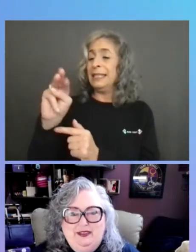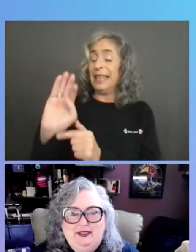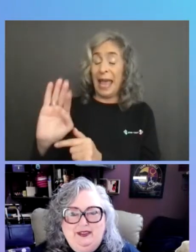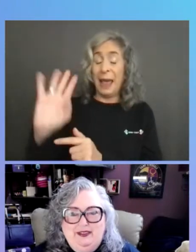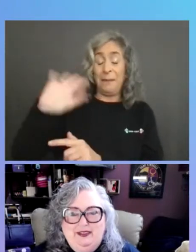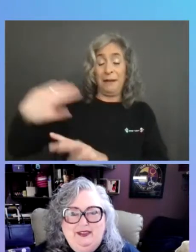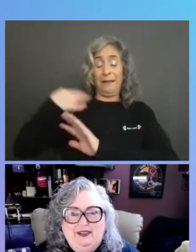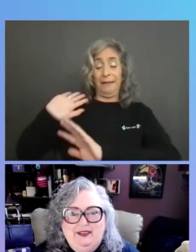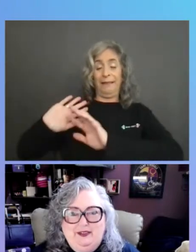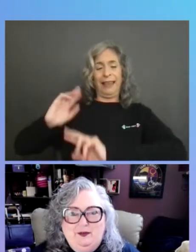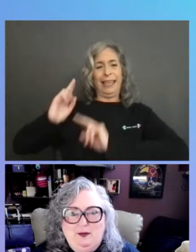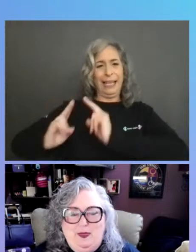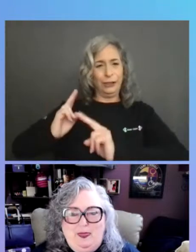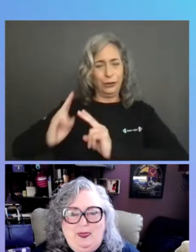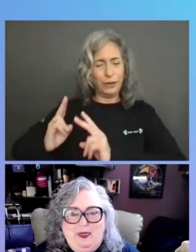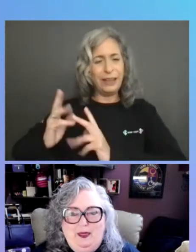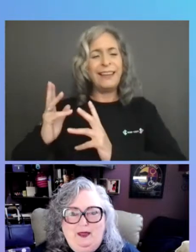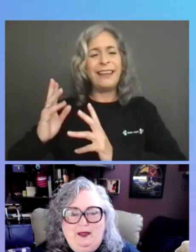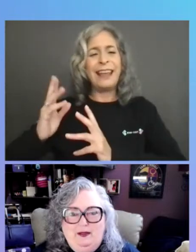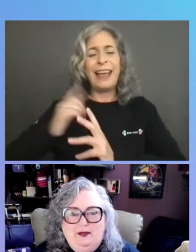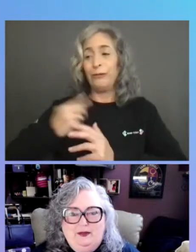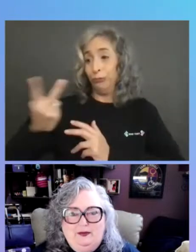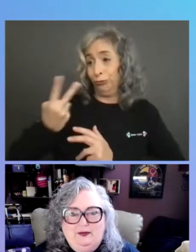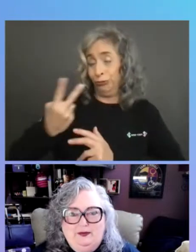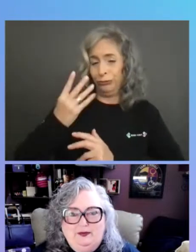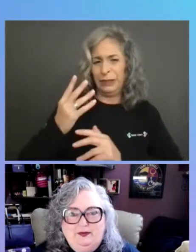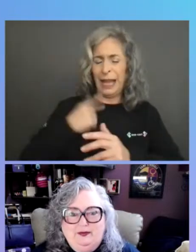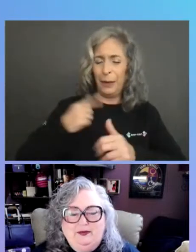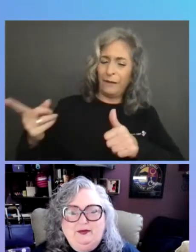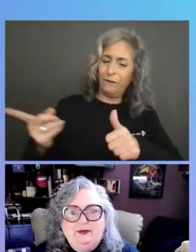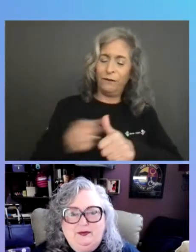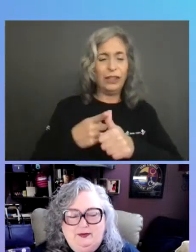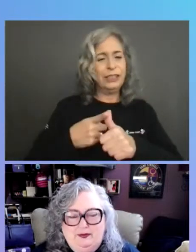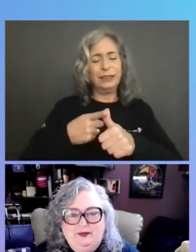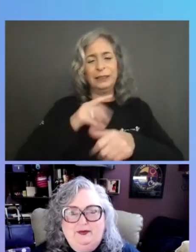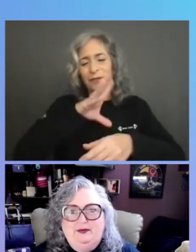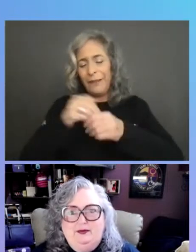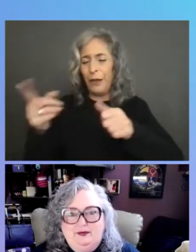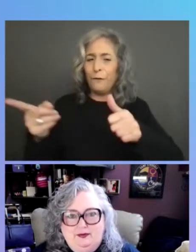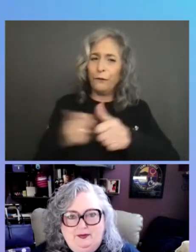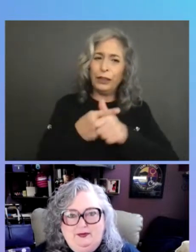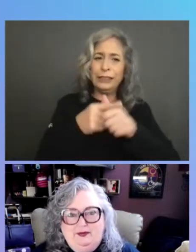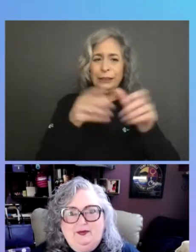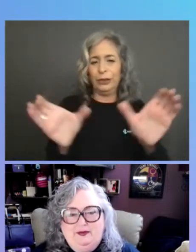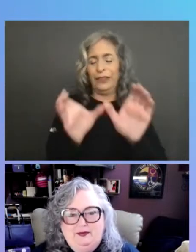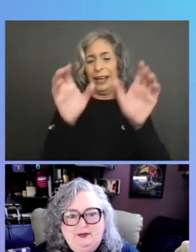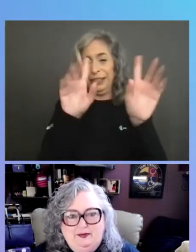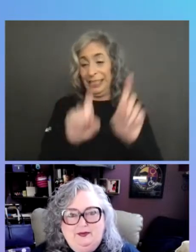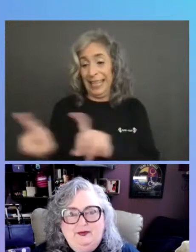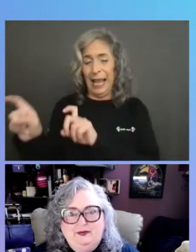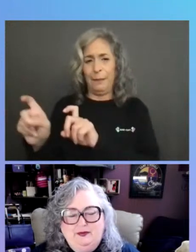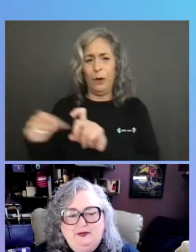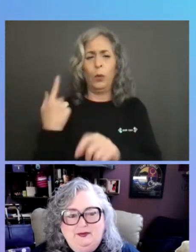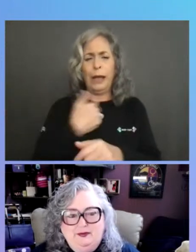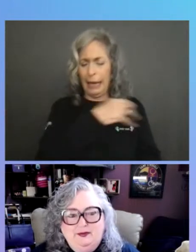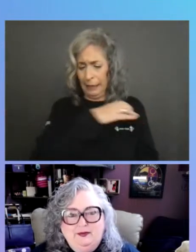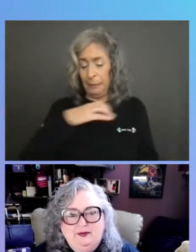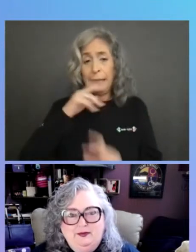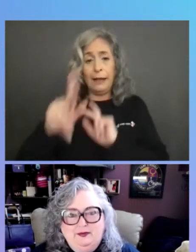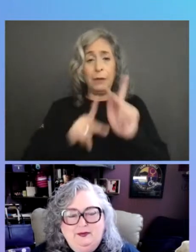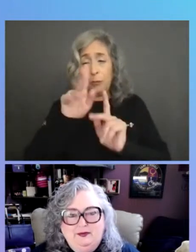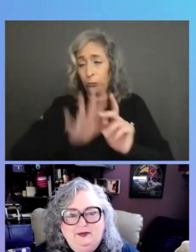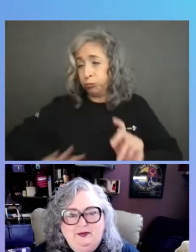one driving the process for the first certification exam. So we had a committee of people. They were from